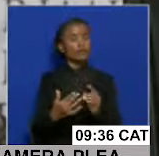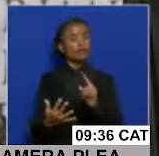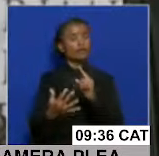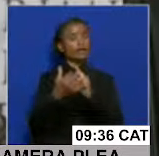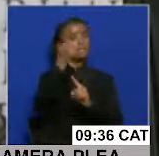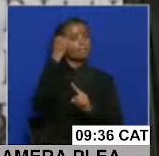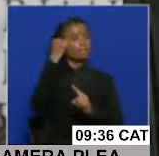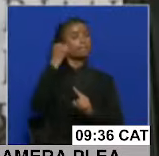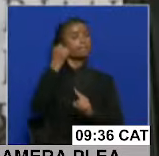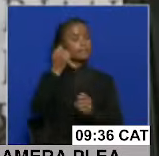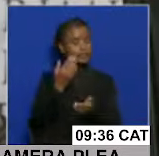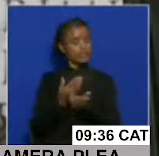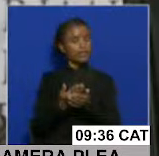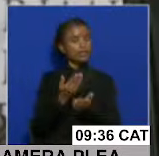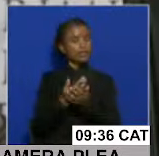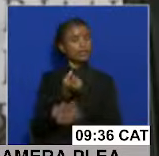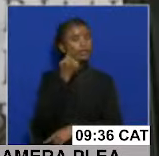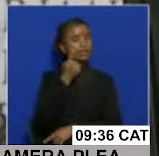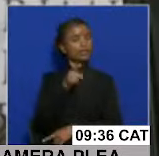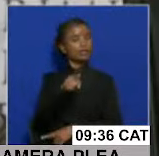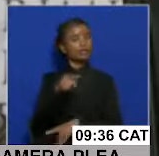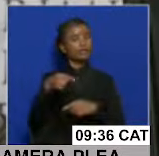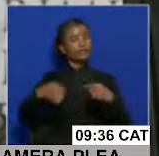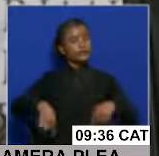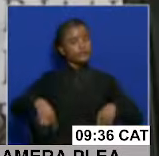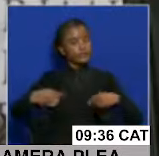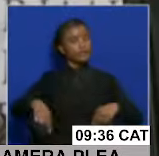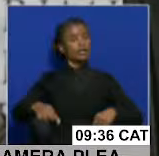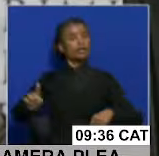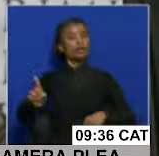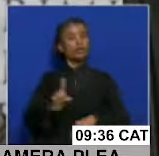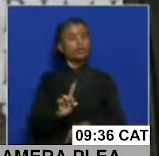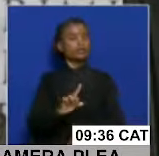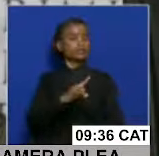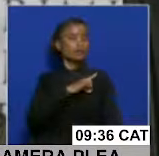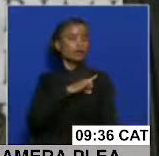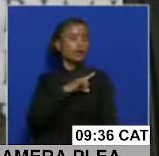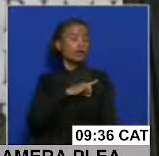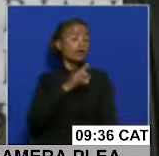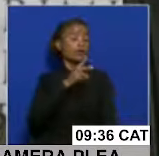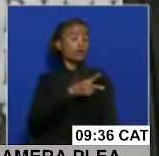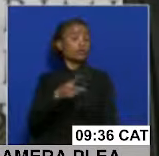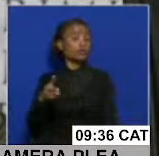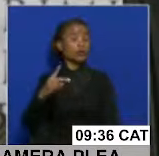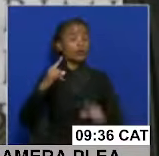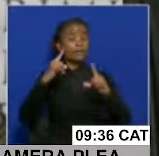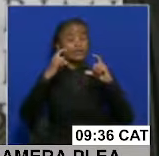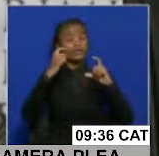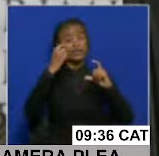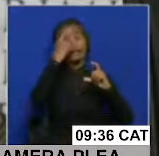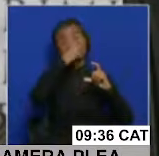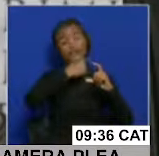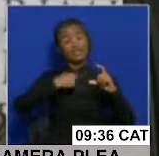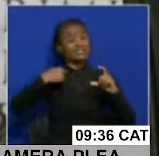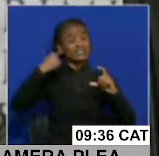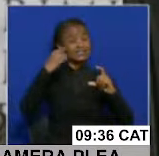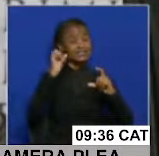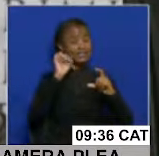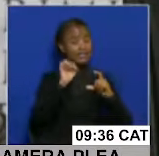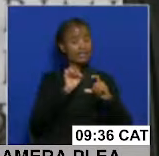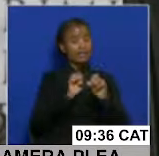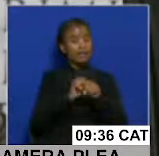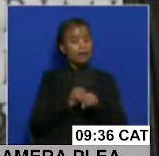why she requests that circulation of her image be limited as much as possible. As